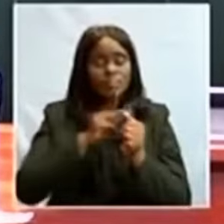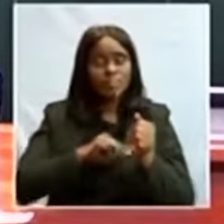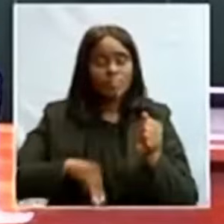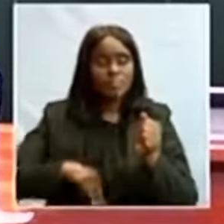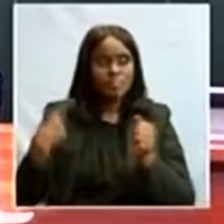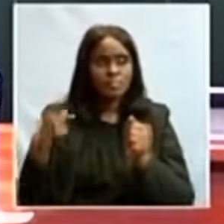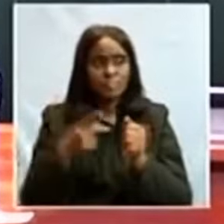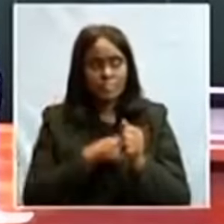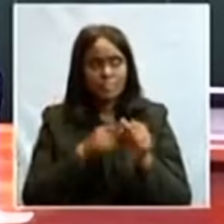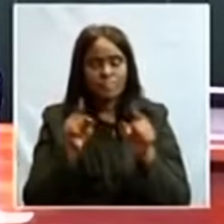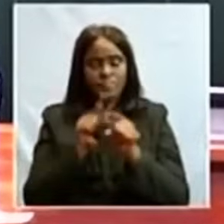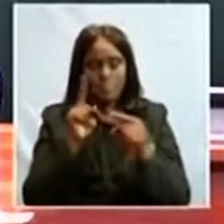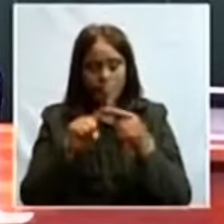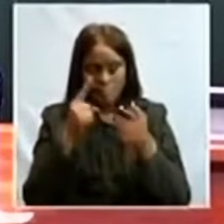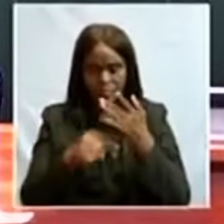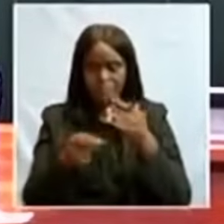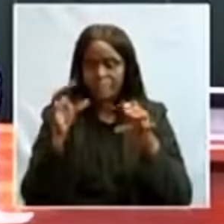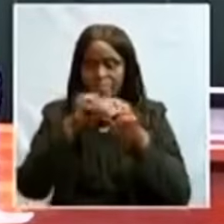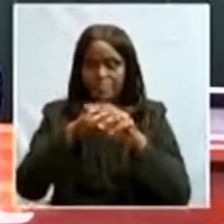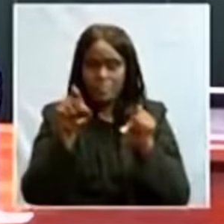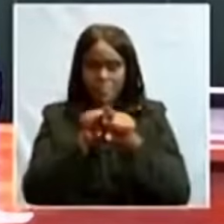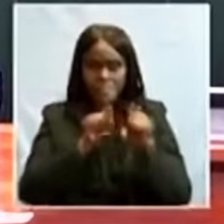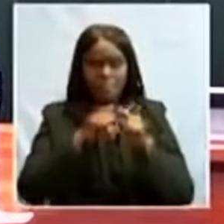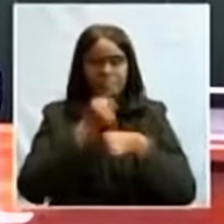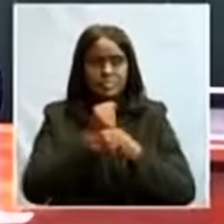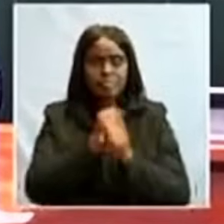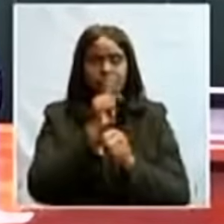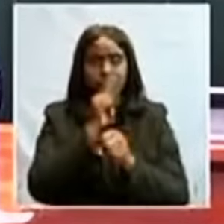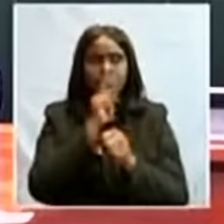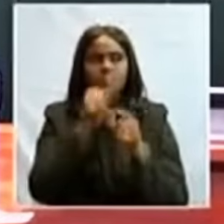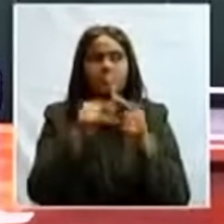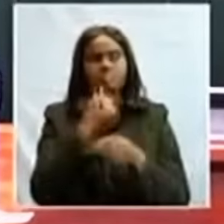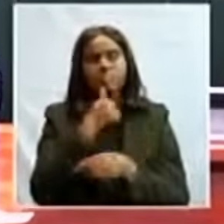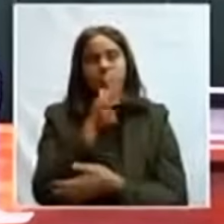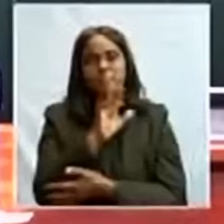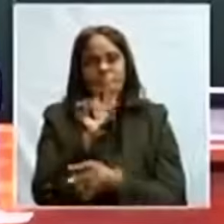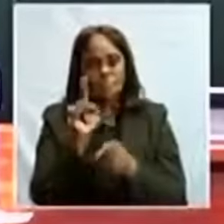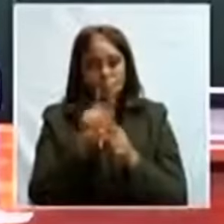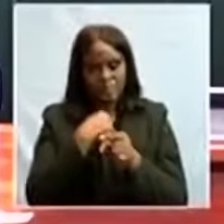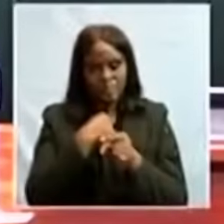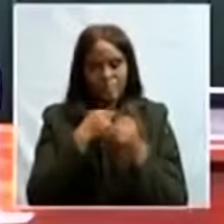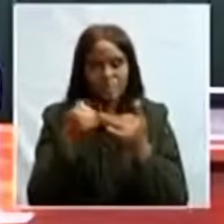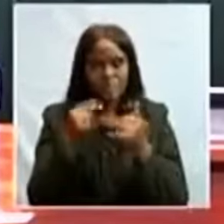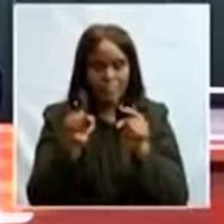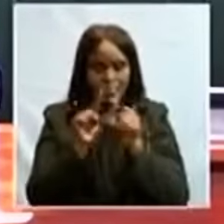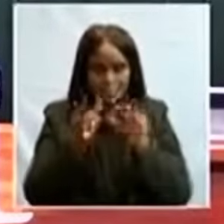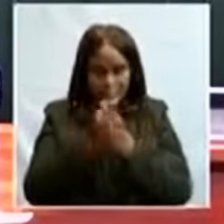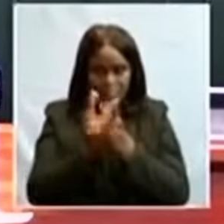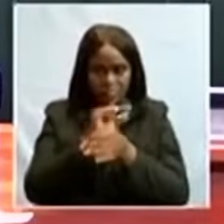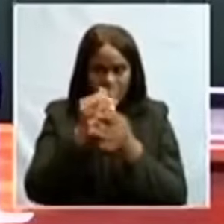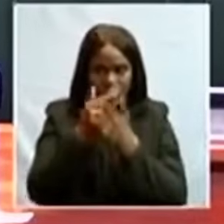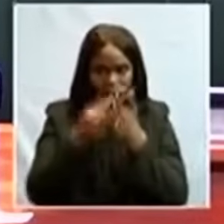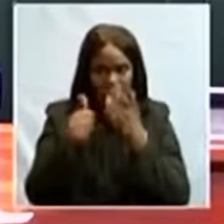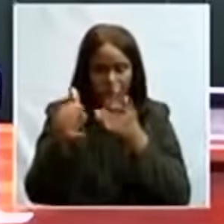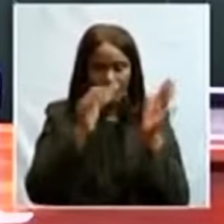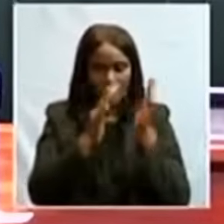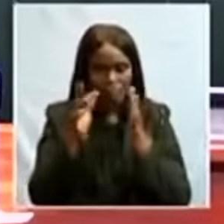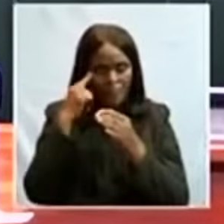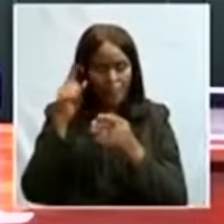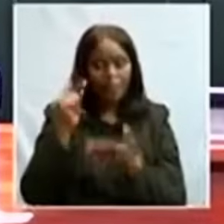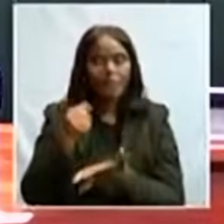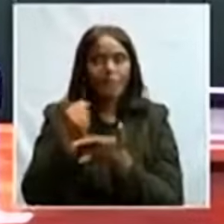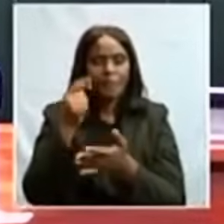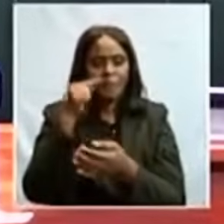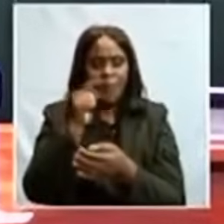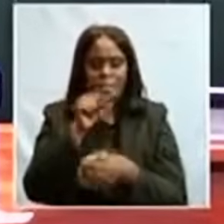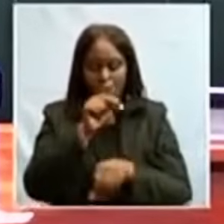Parliament to come on board and make it a reality. I therefore call upon them to plan and budget for this